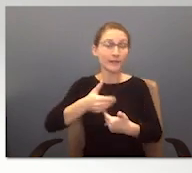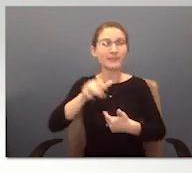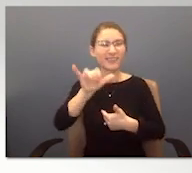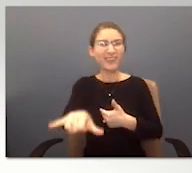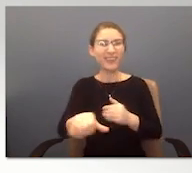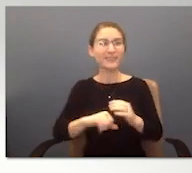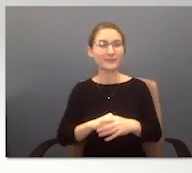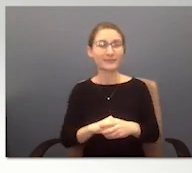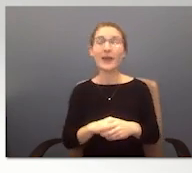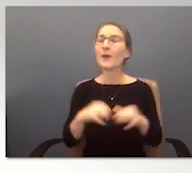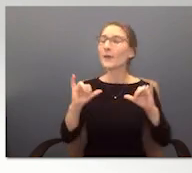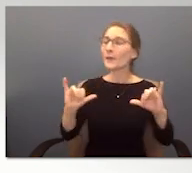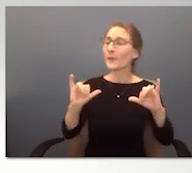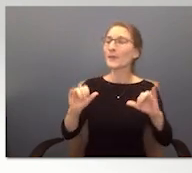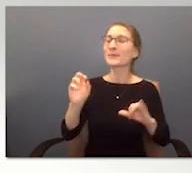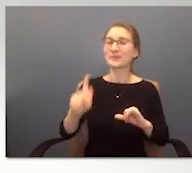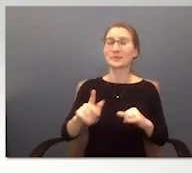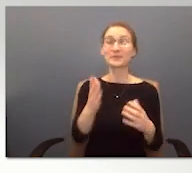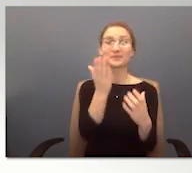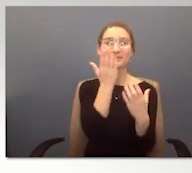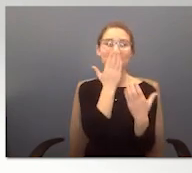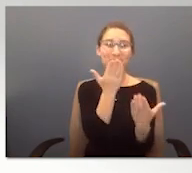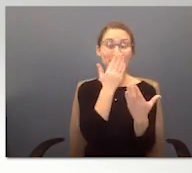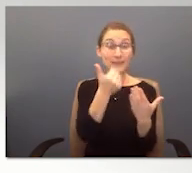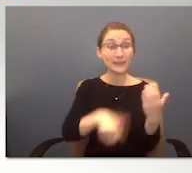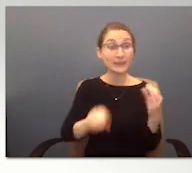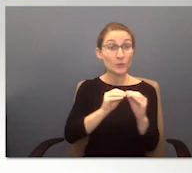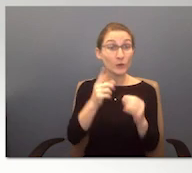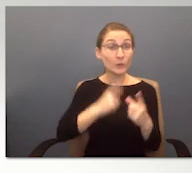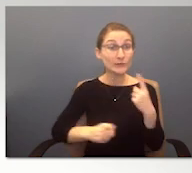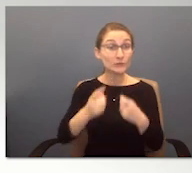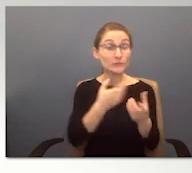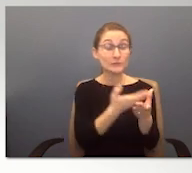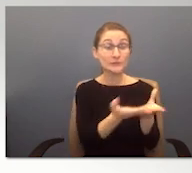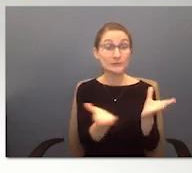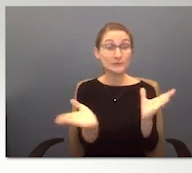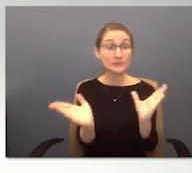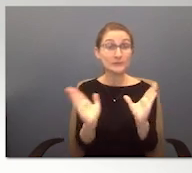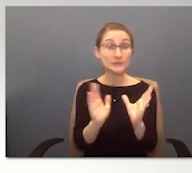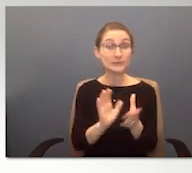Yeah, yeah. Well, thank you. Any other questions?